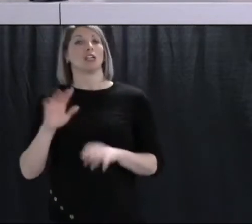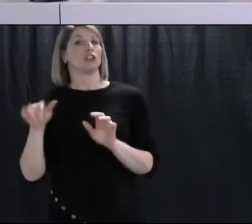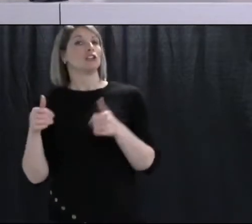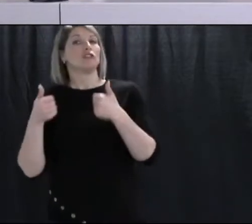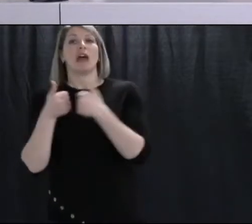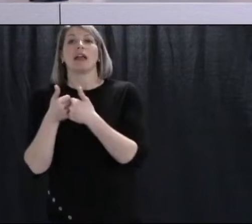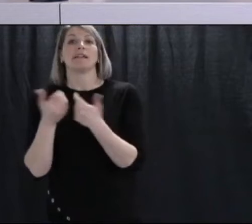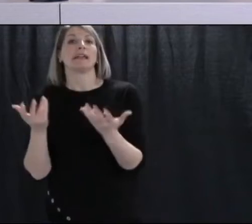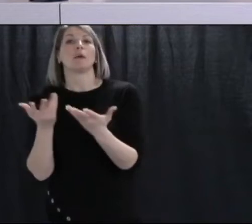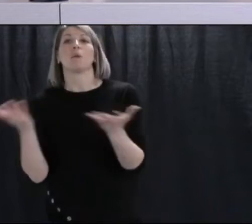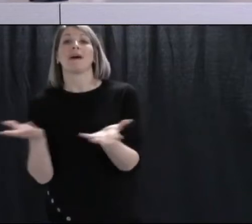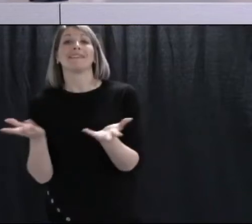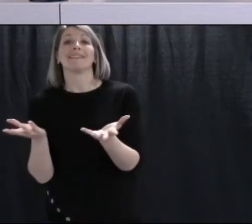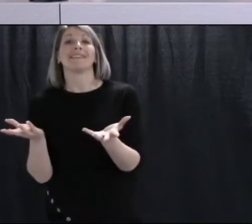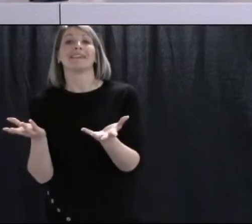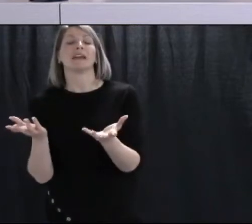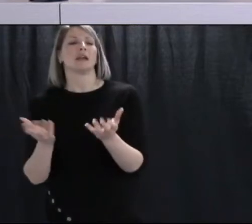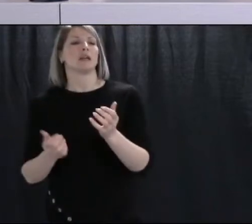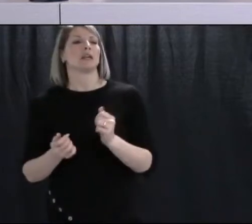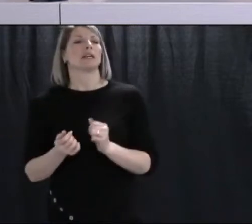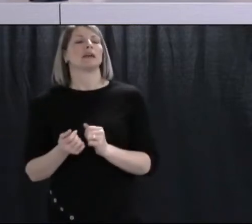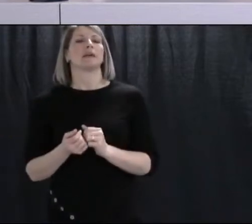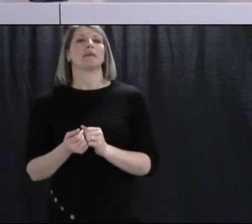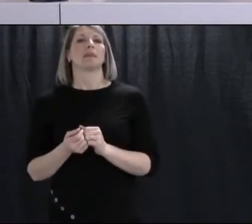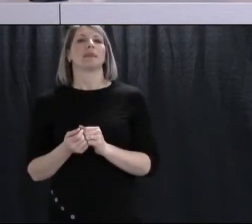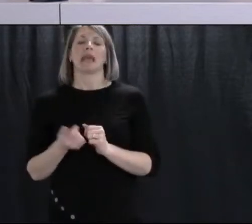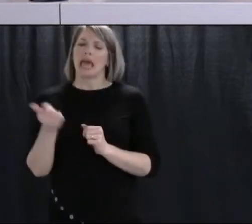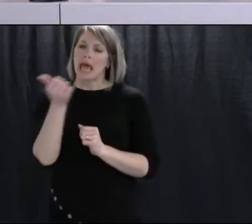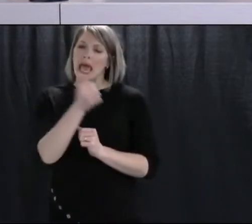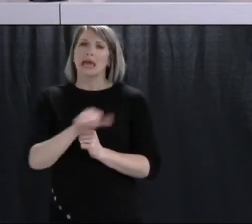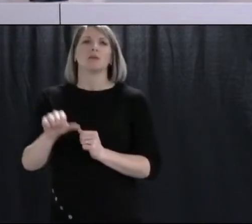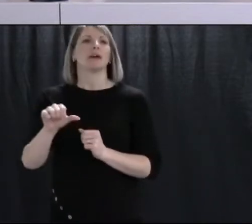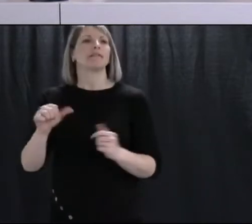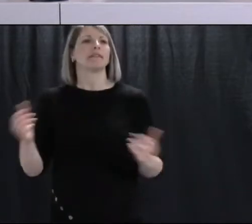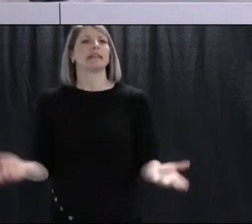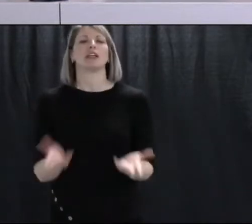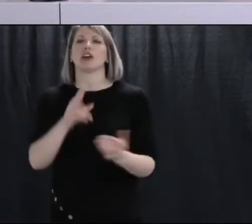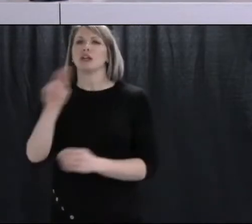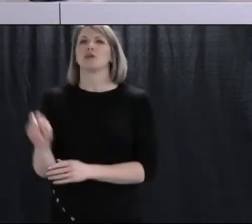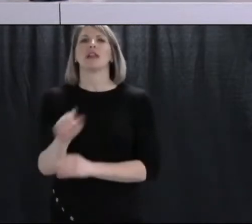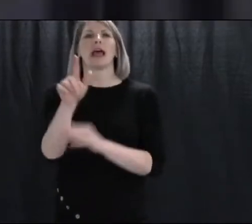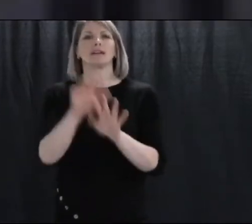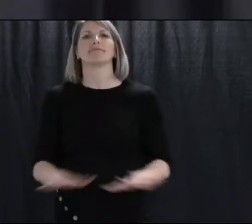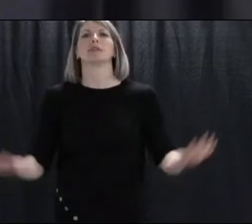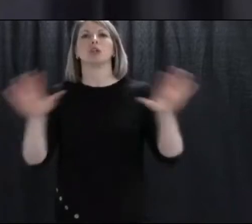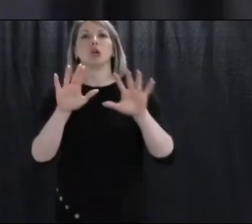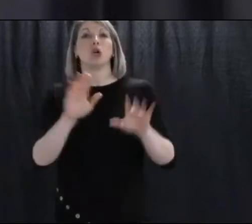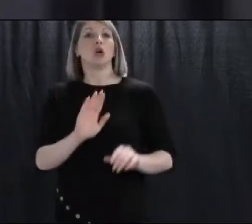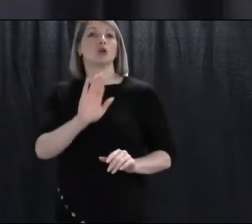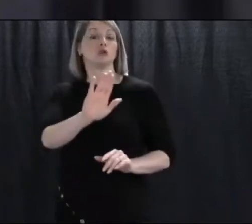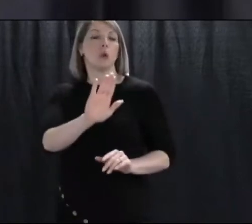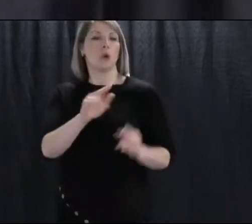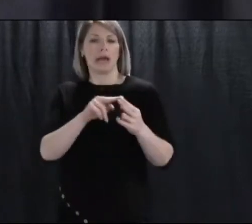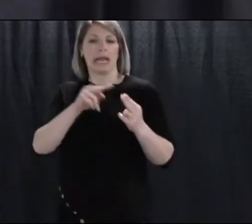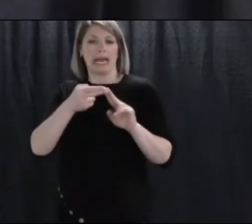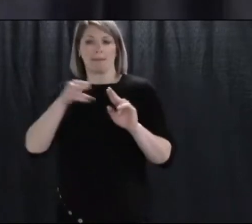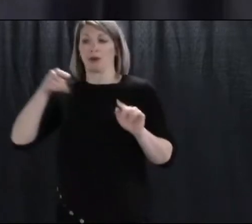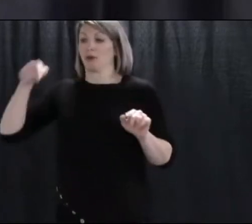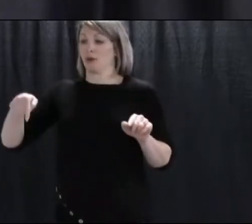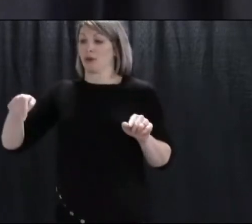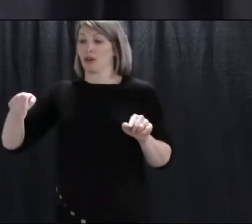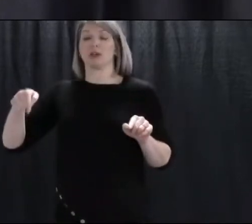and honestly is the only safe assumption for anyone in this province is your next door neighbor